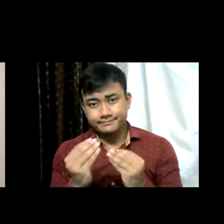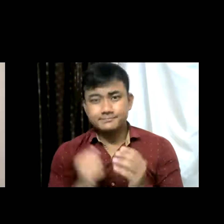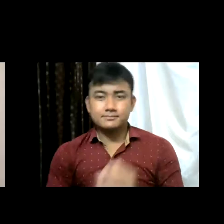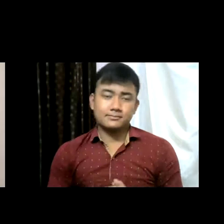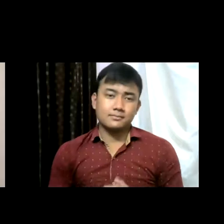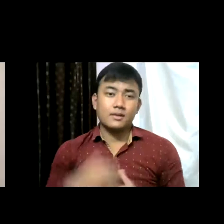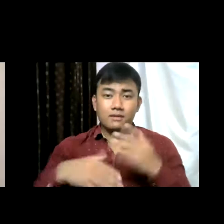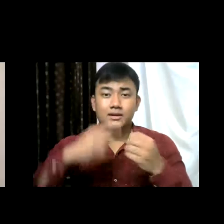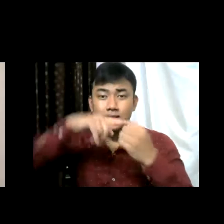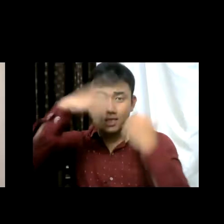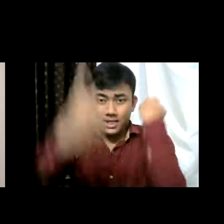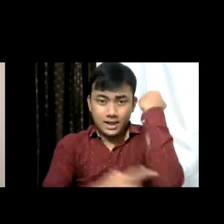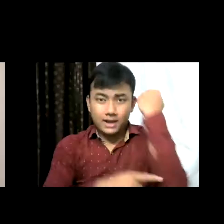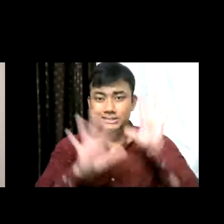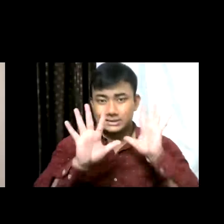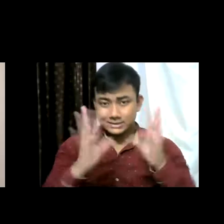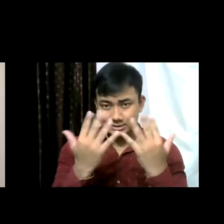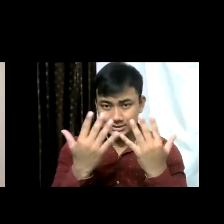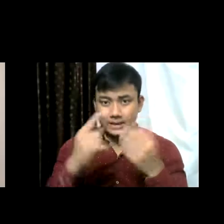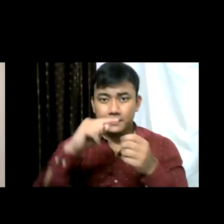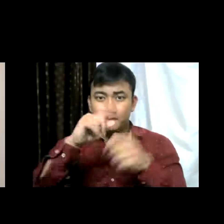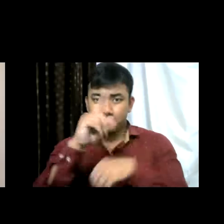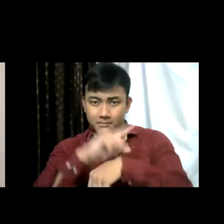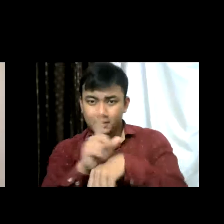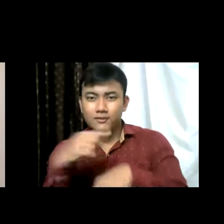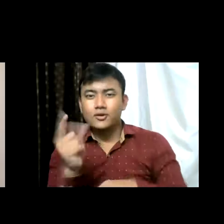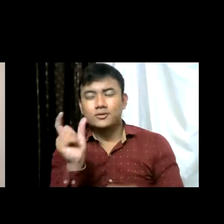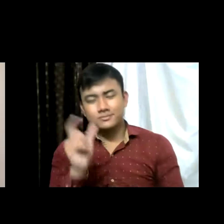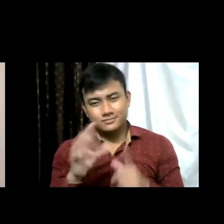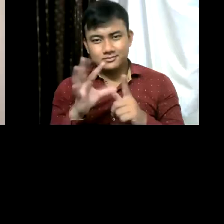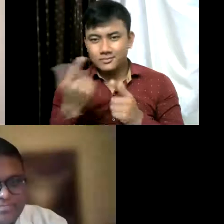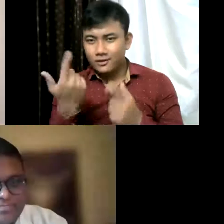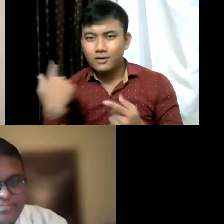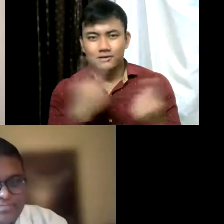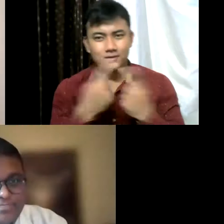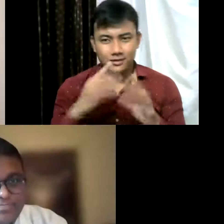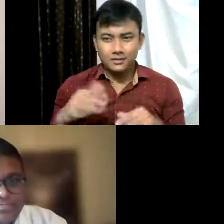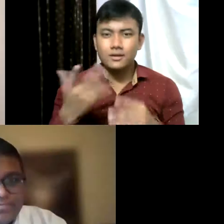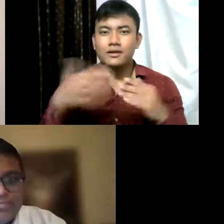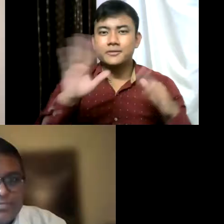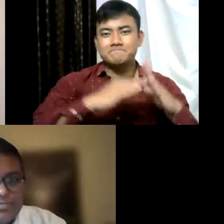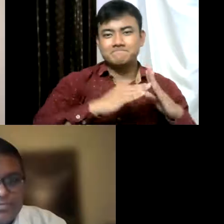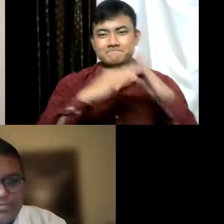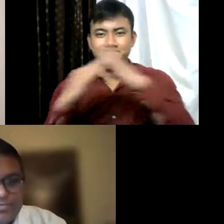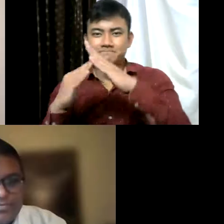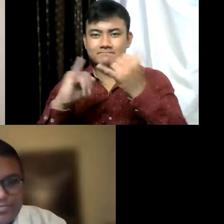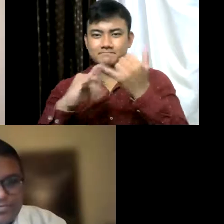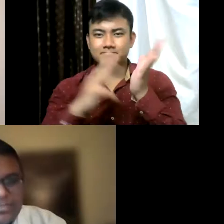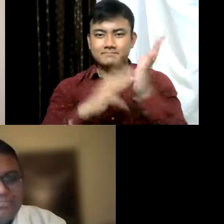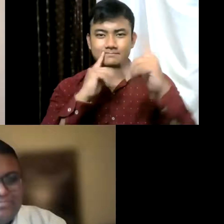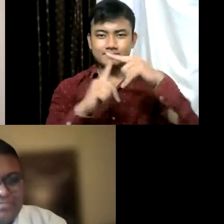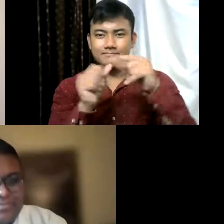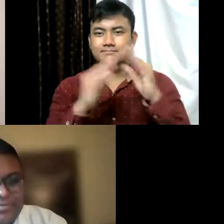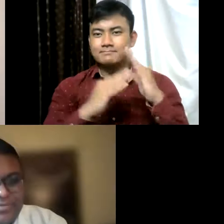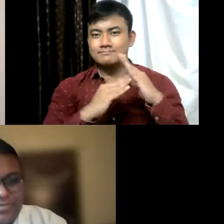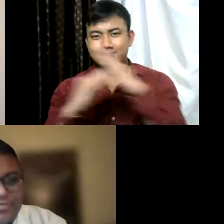last 10 minutes of the session. So without further ado, I'm going to hand over to Smita to